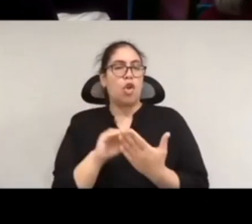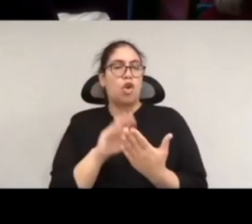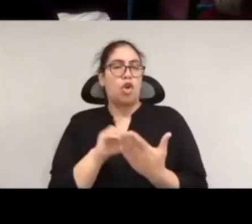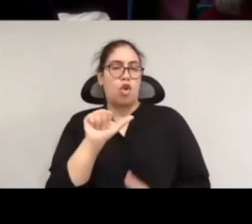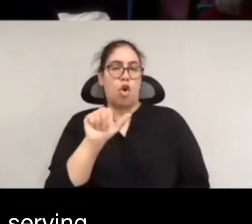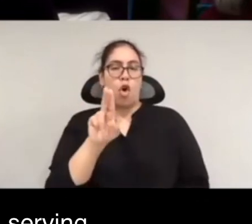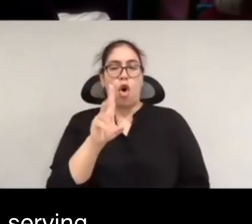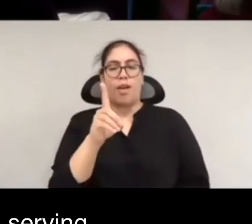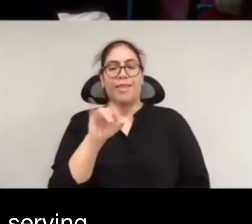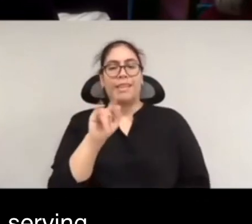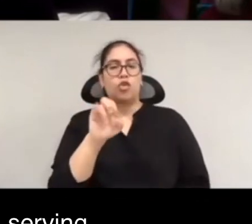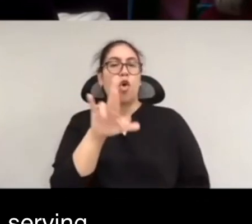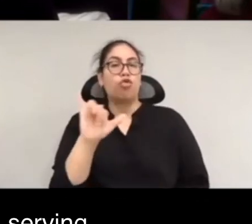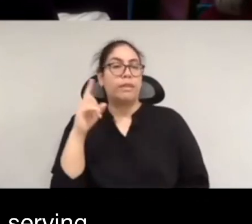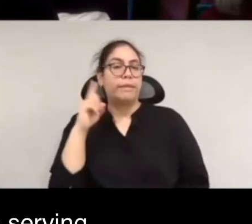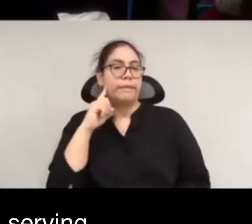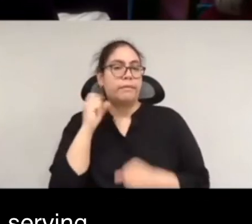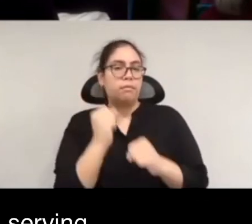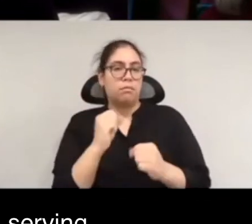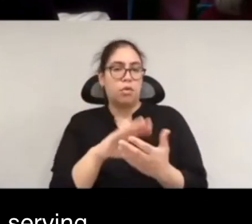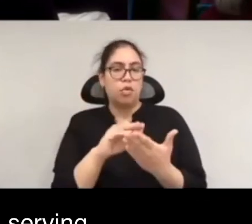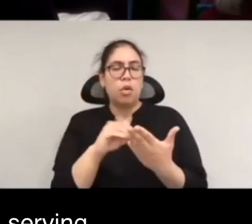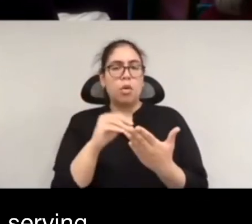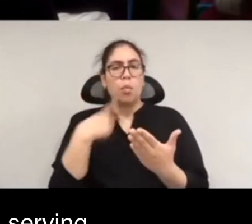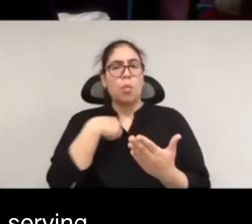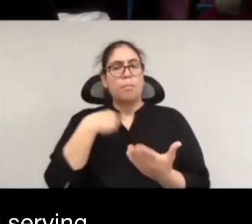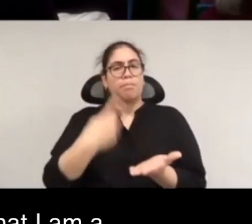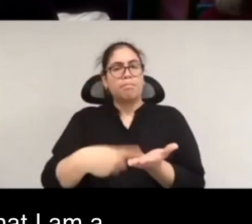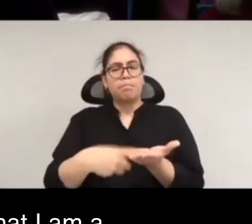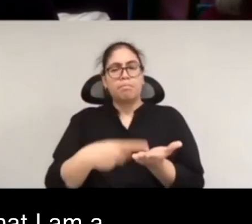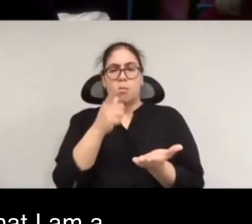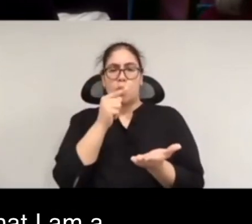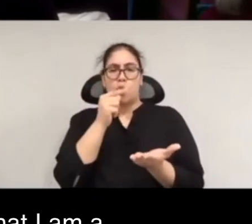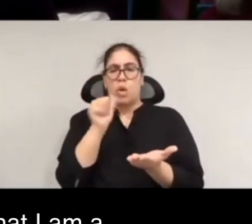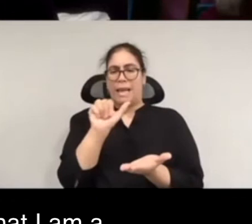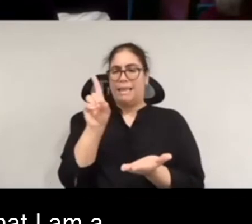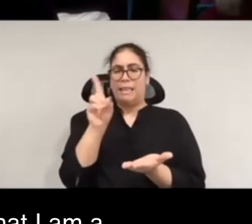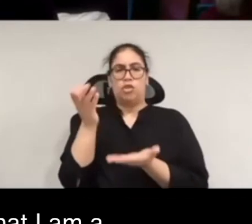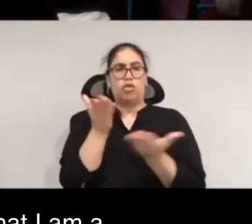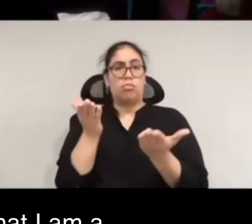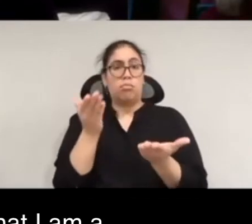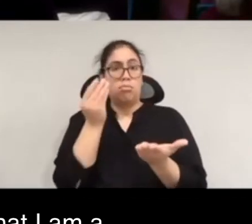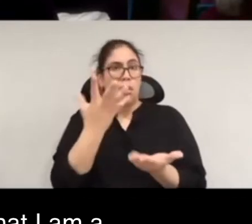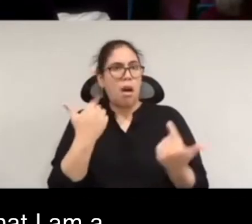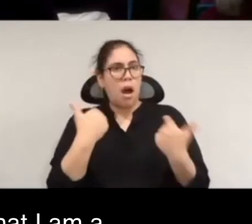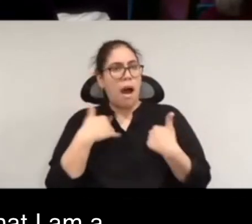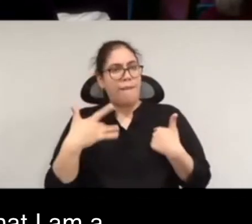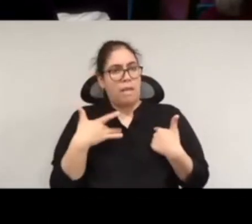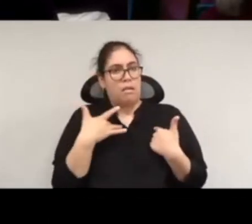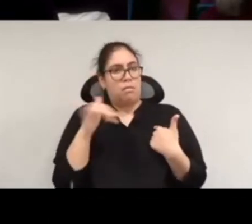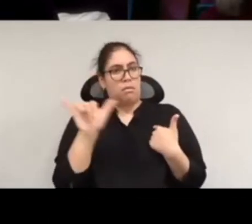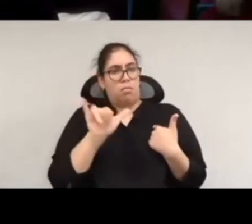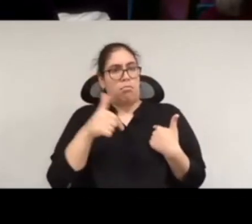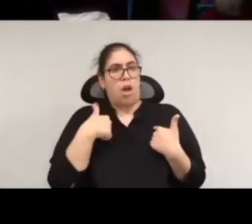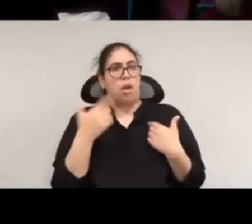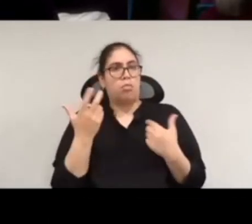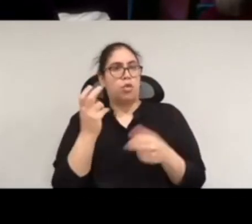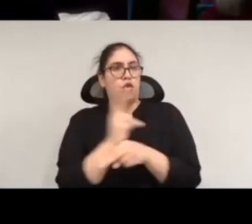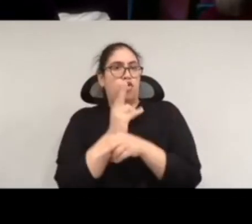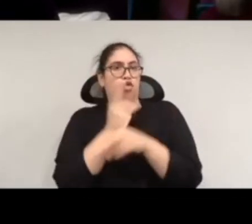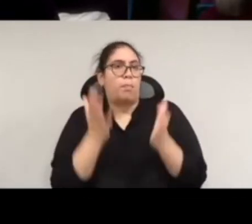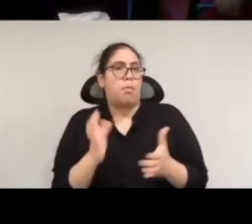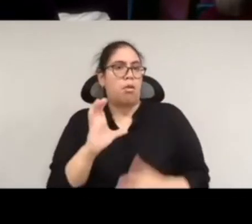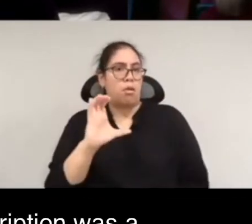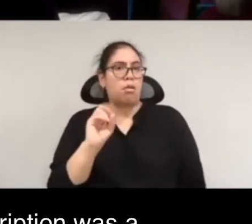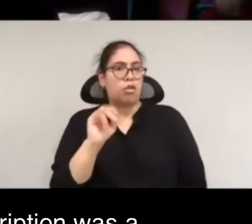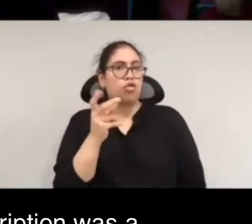audio description and who it's serving and who is the consumer, I would say that I am a consumer of audio description. I didn't know that